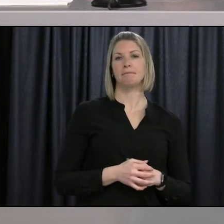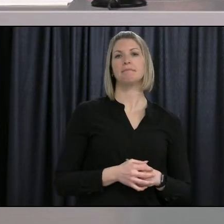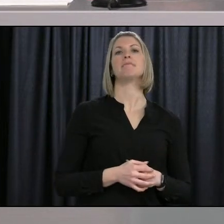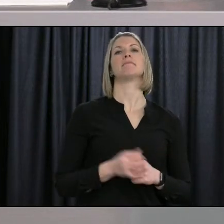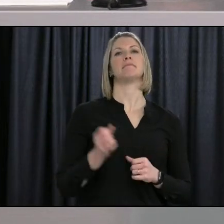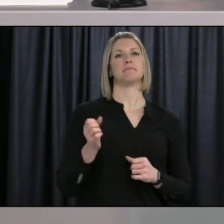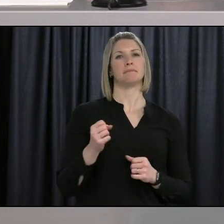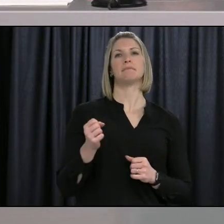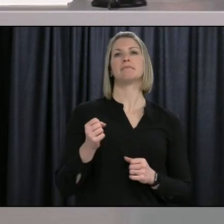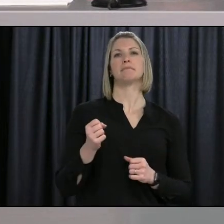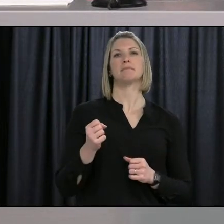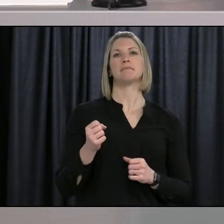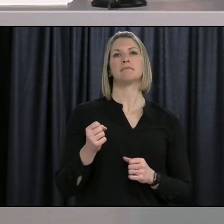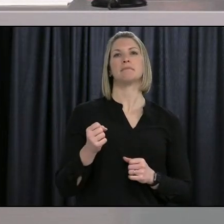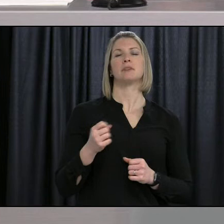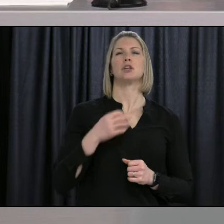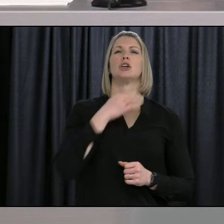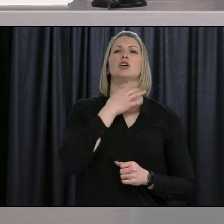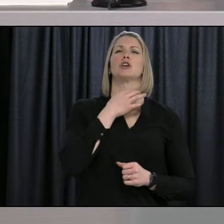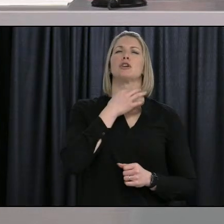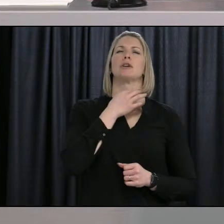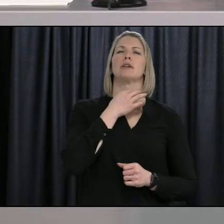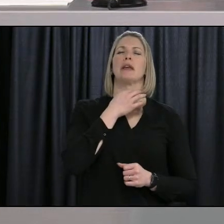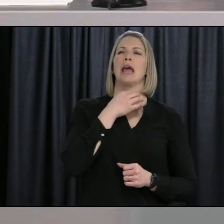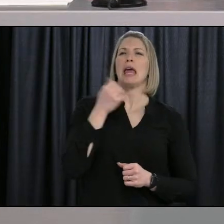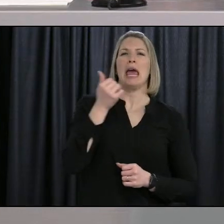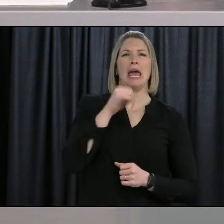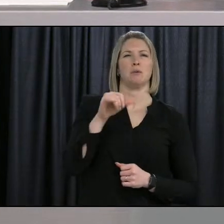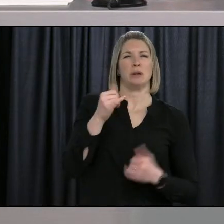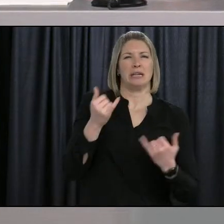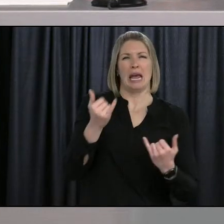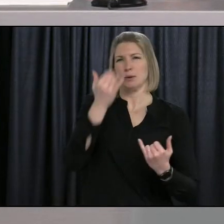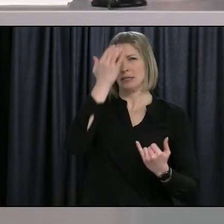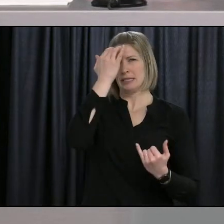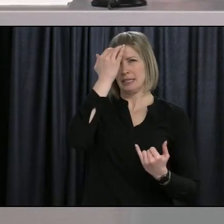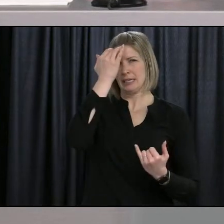Is there anyone in the ICU due to COVID-19 right now?